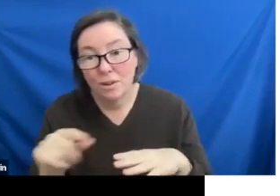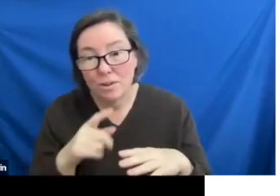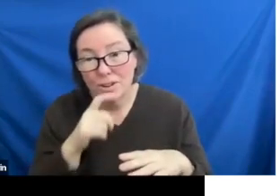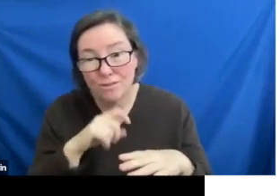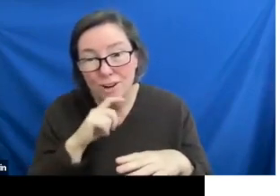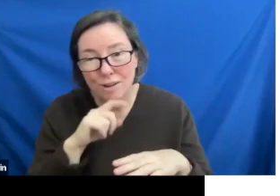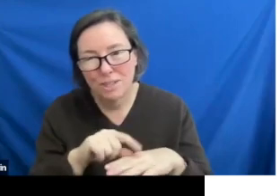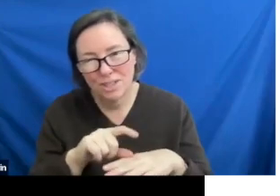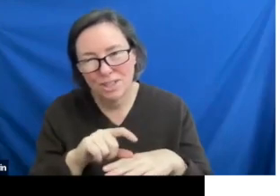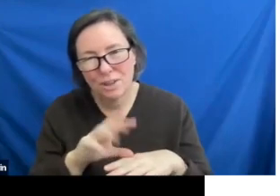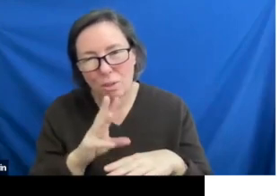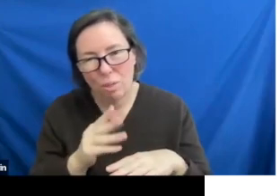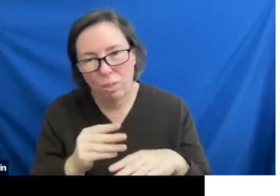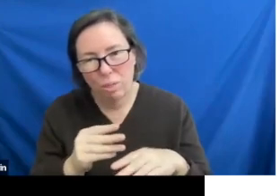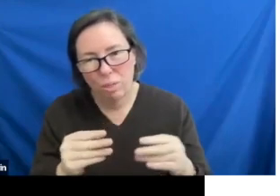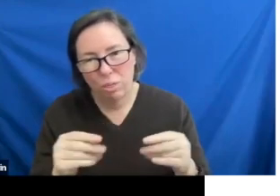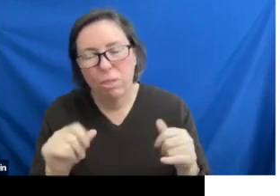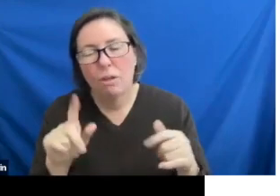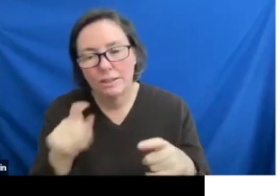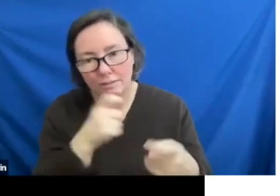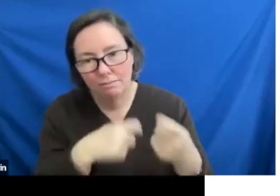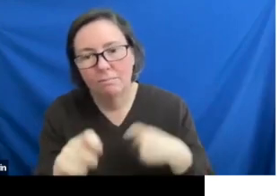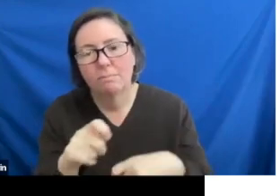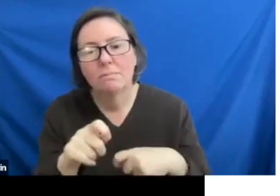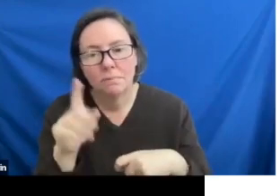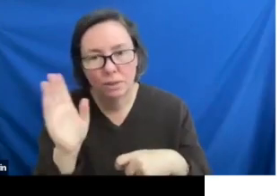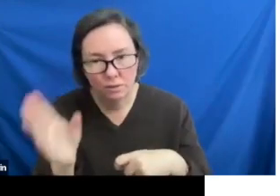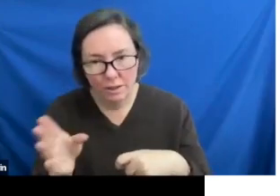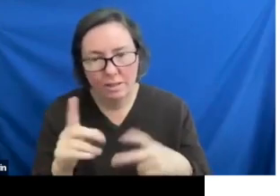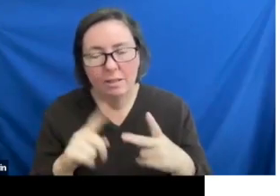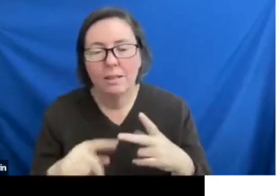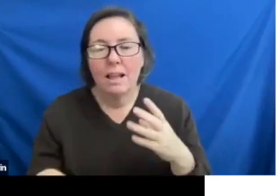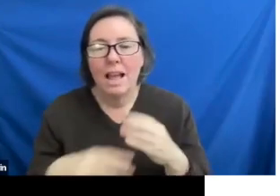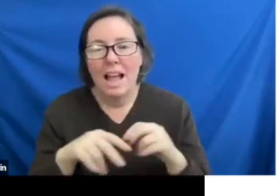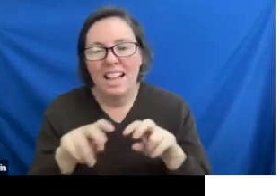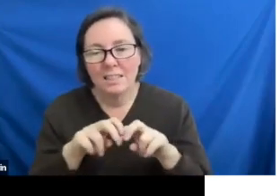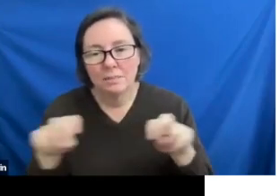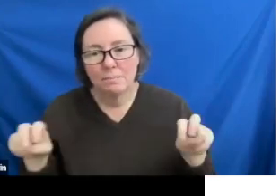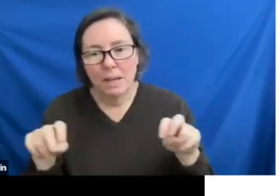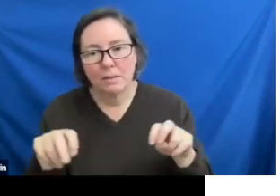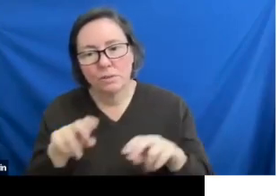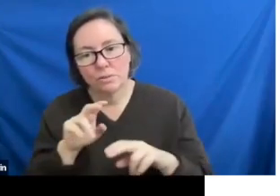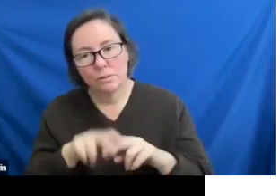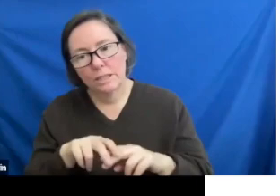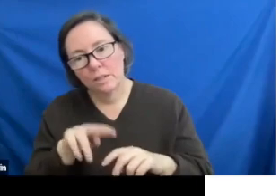little tired. So we're going to replace the rubber, add some benches, just really give it a facelift.